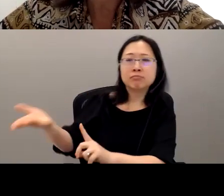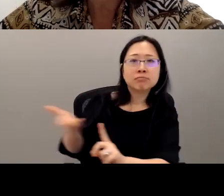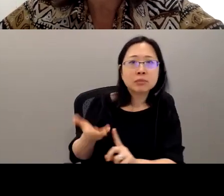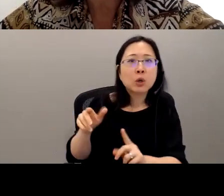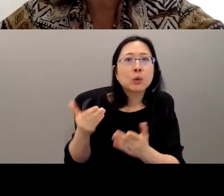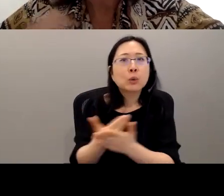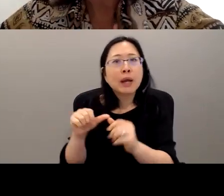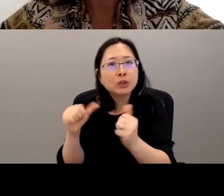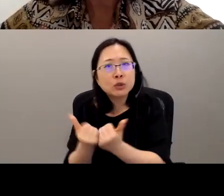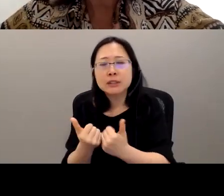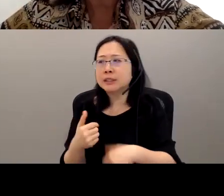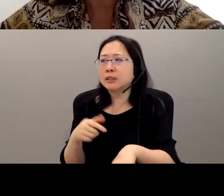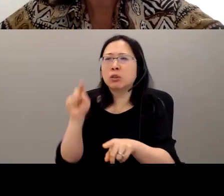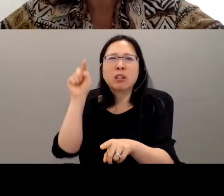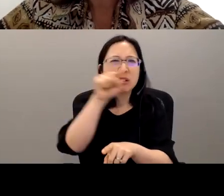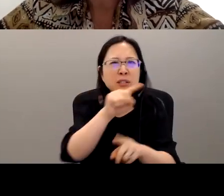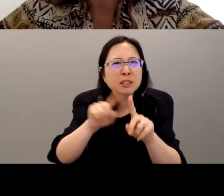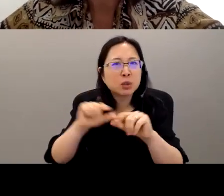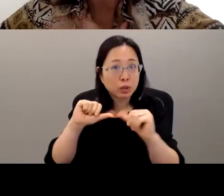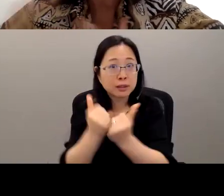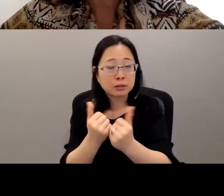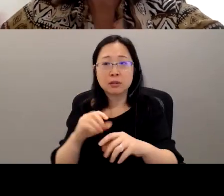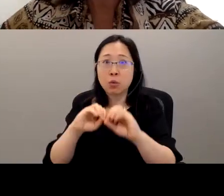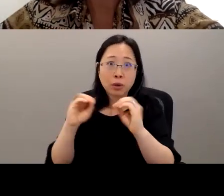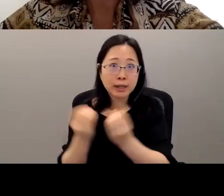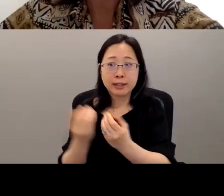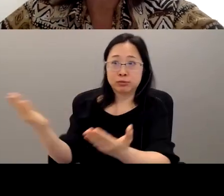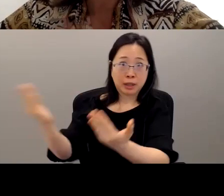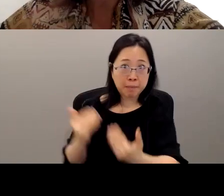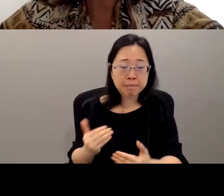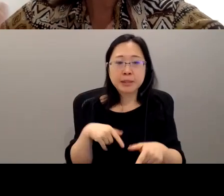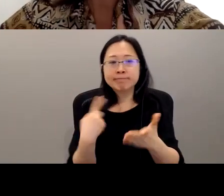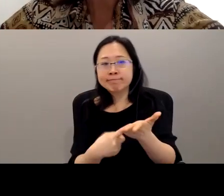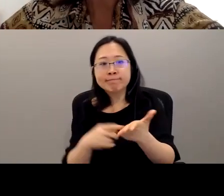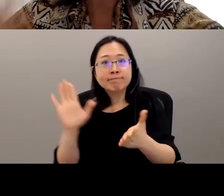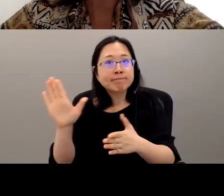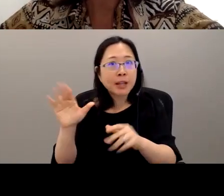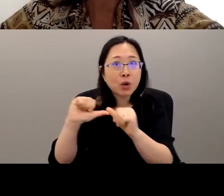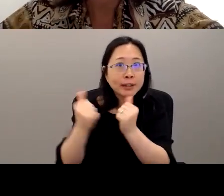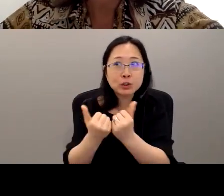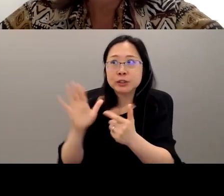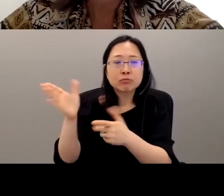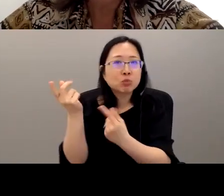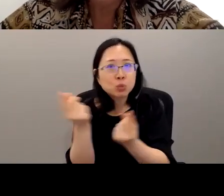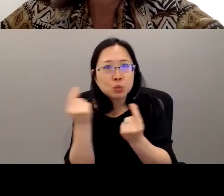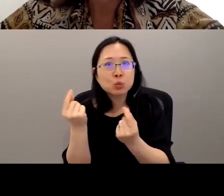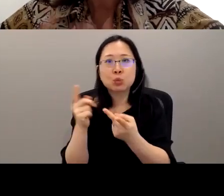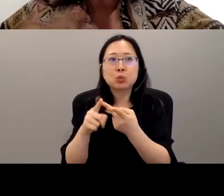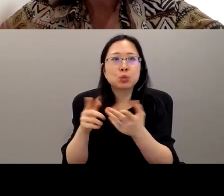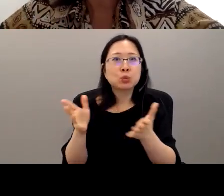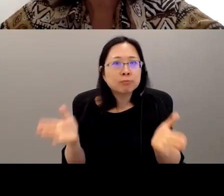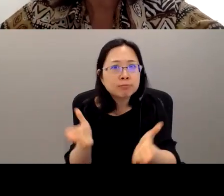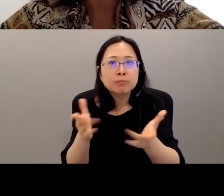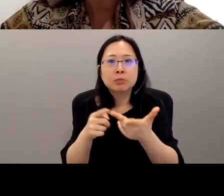services, and the older adult can then connect with those agencies in the community and